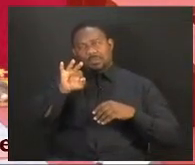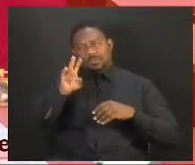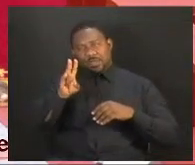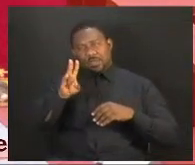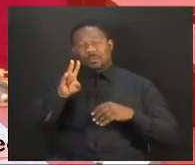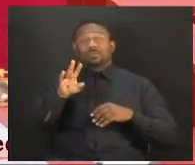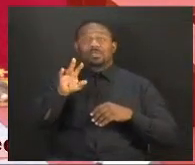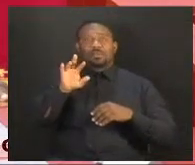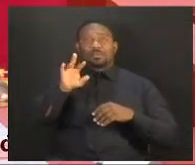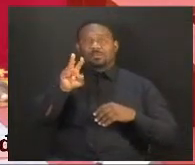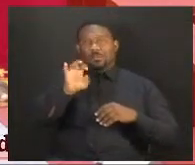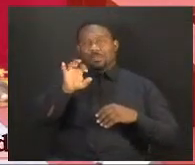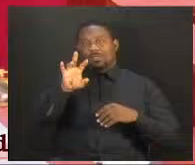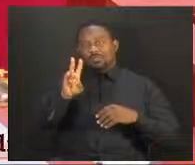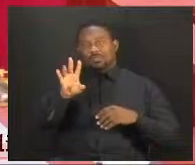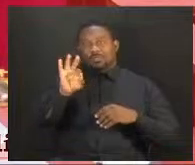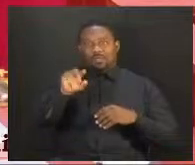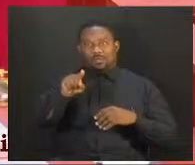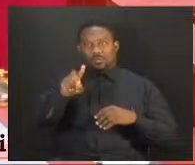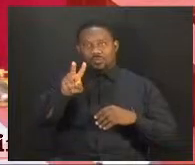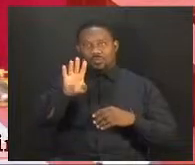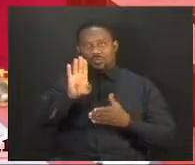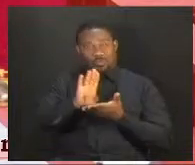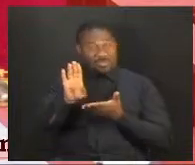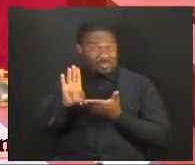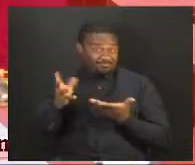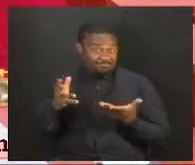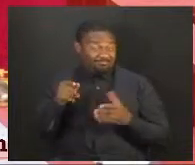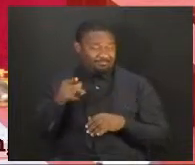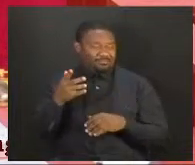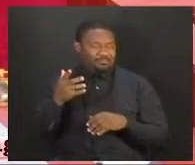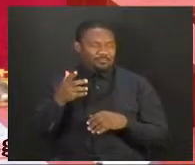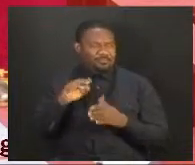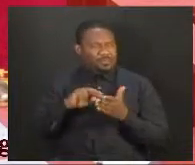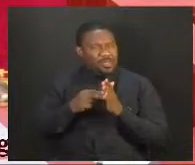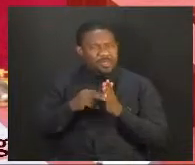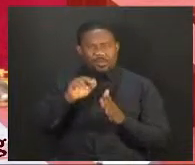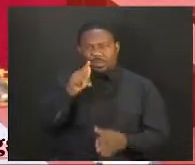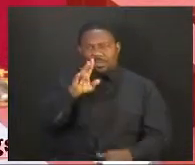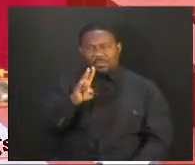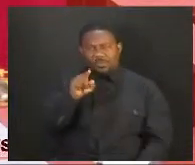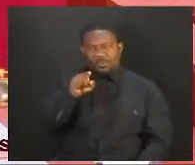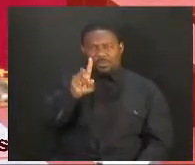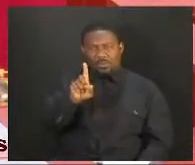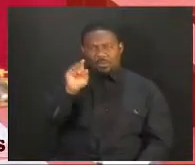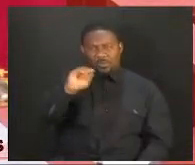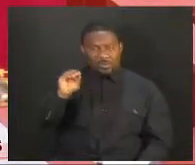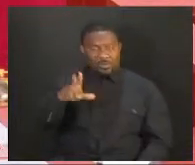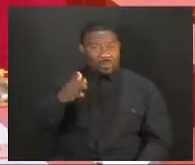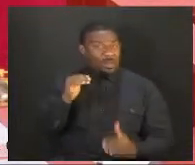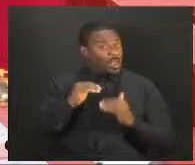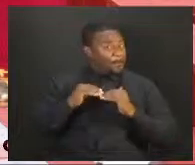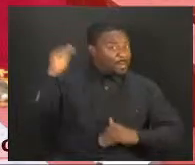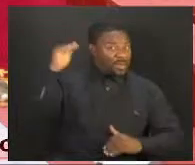or 23.7% of GDP. This is 27.1%